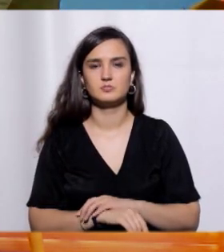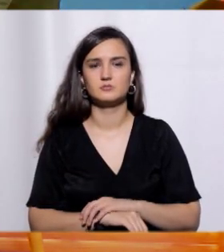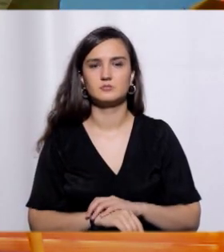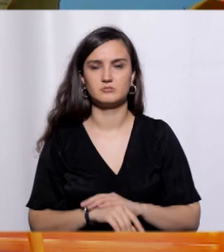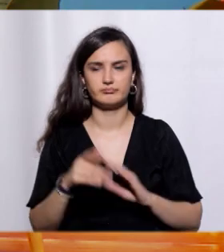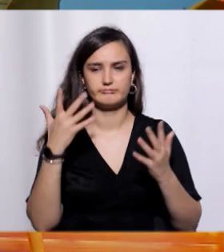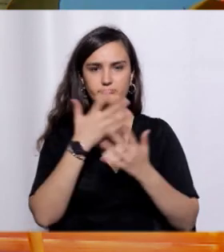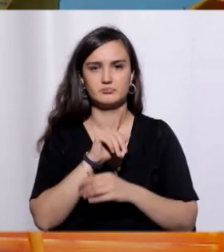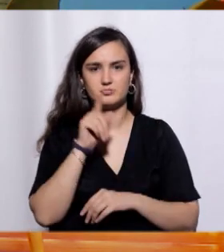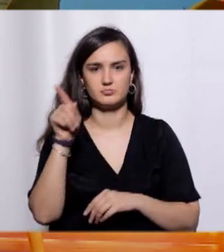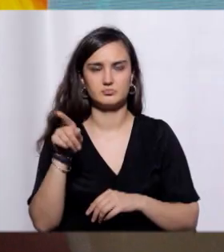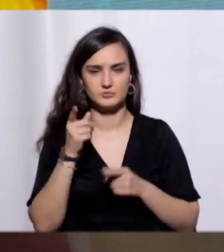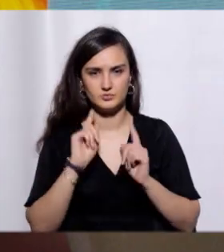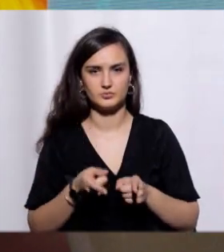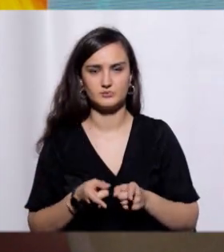falls in love with him.